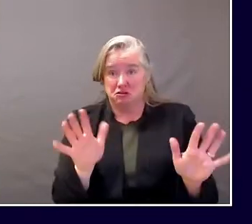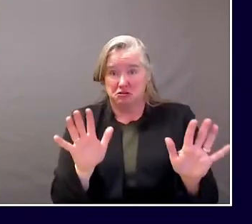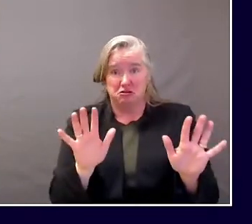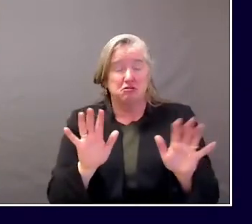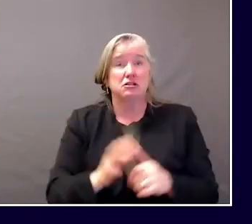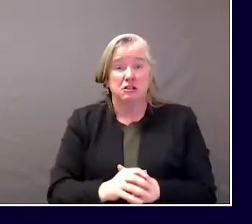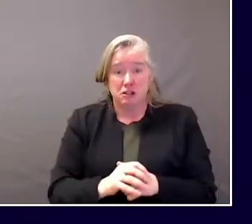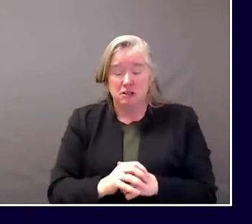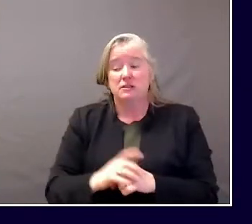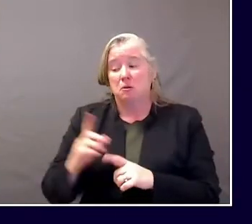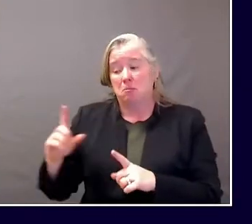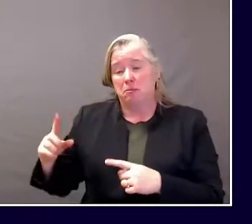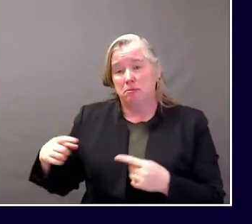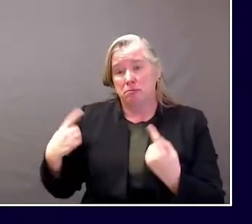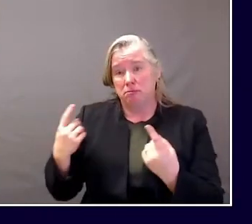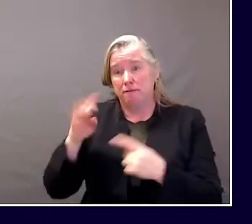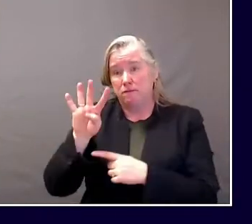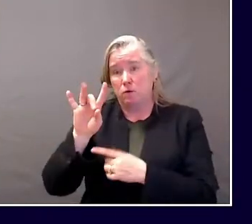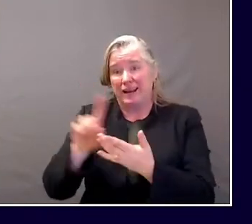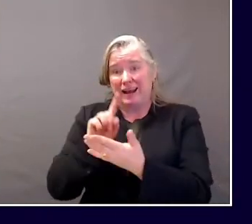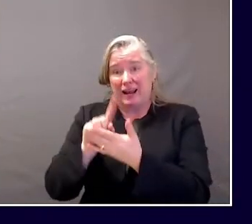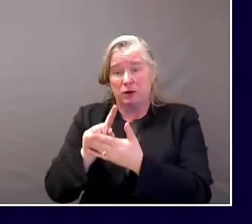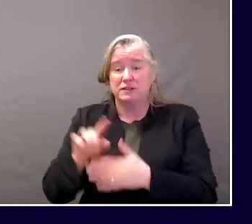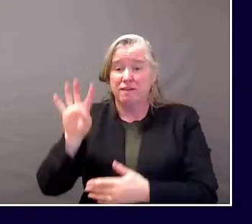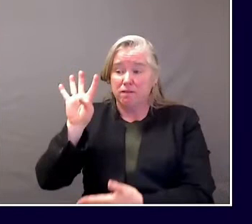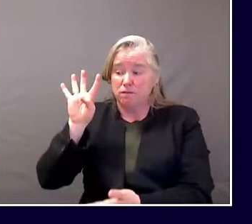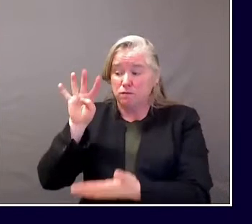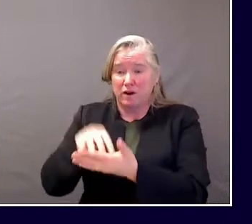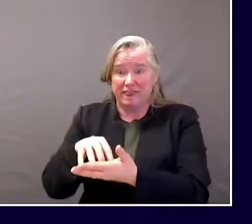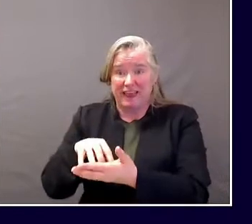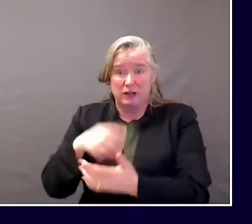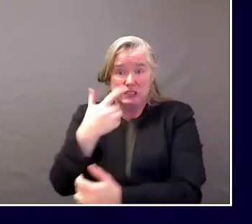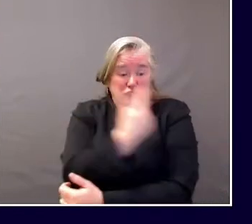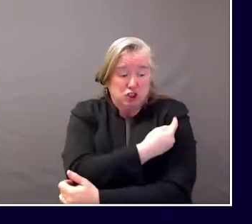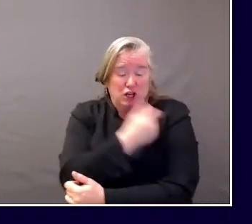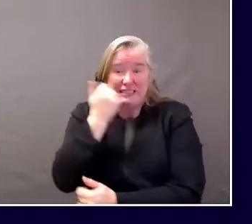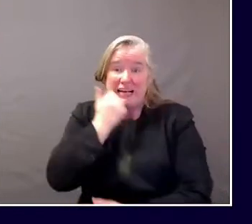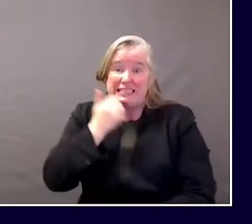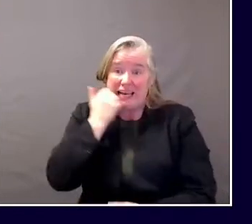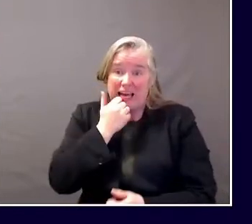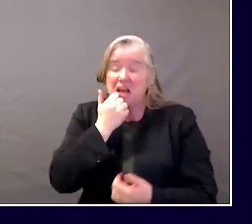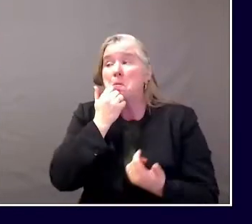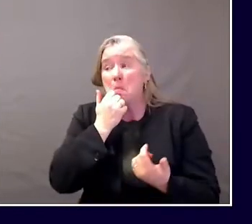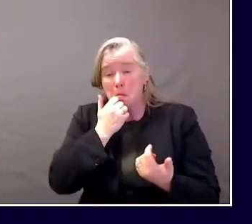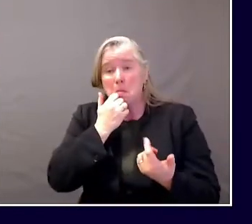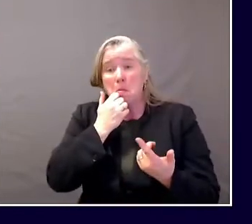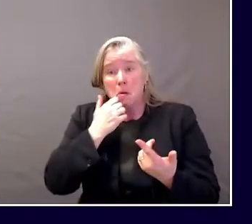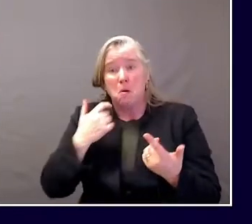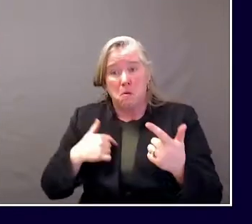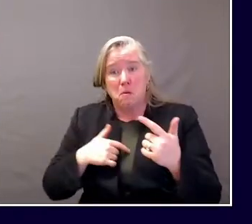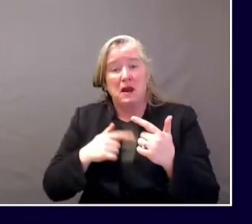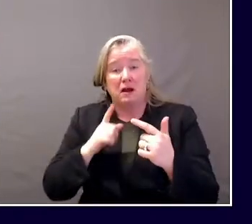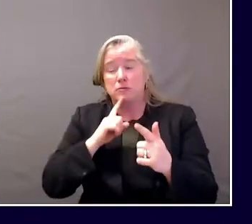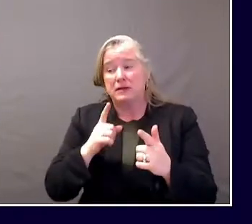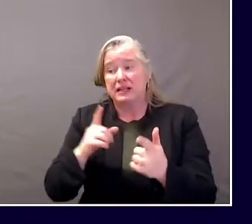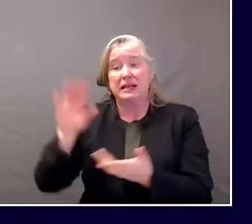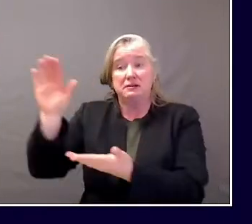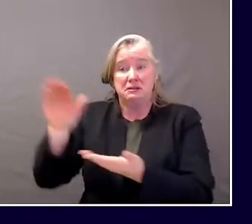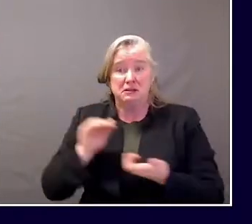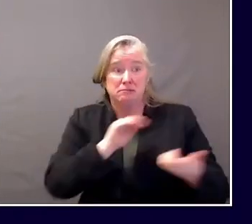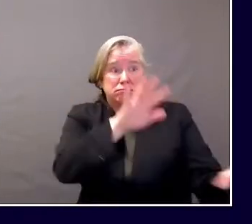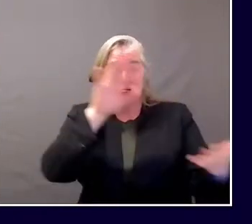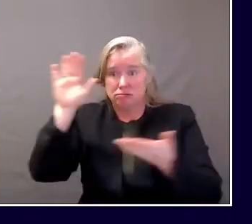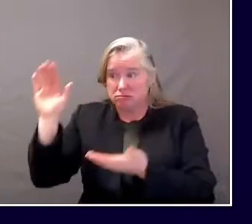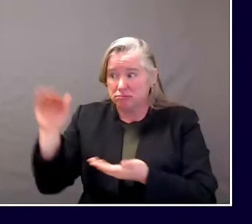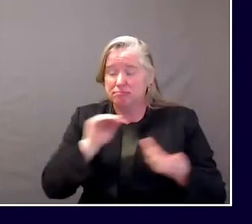achieved just in the last 48 hours of 4,000 or so doses a day, we are at the point where we are really utilizing